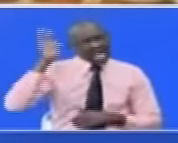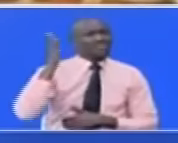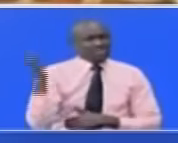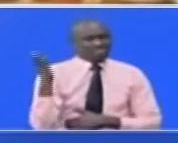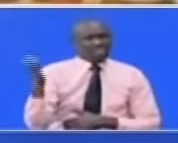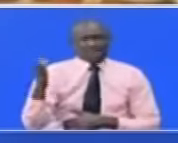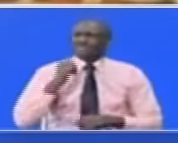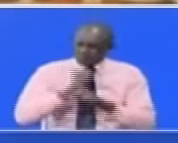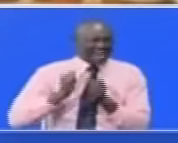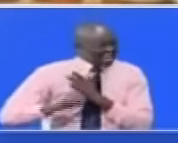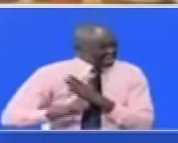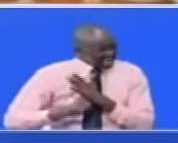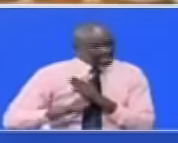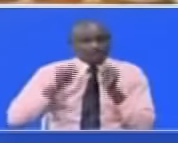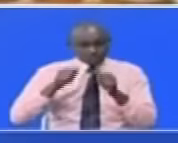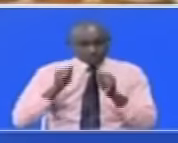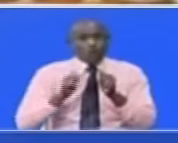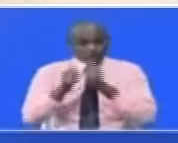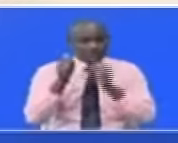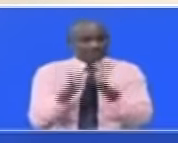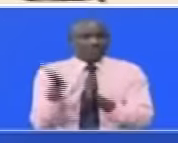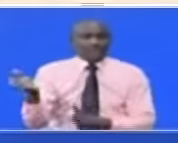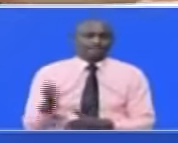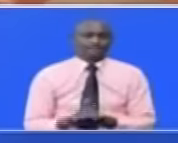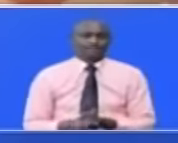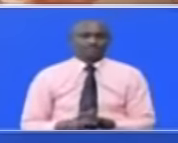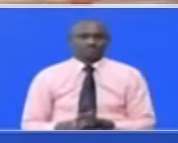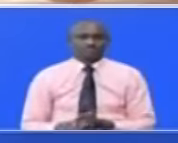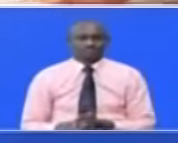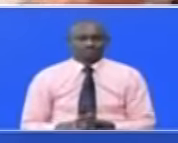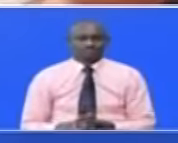need to work hard to get what you want to get.